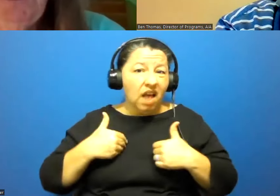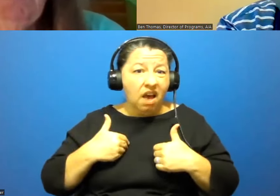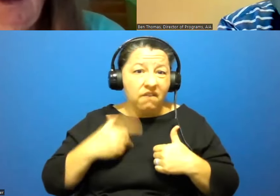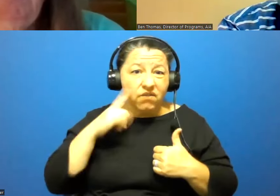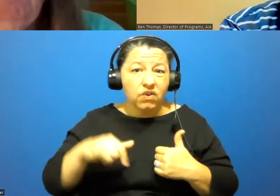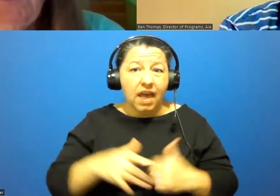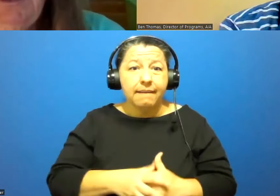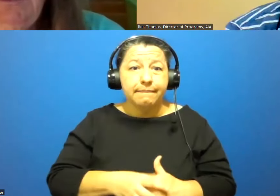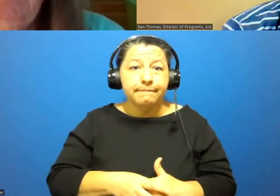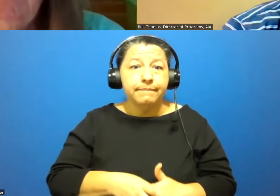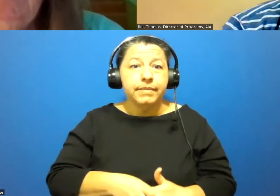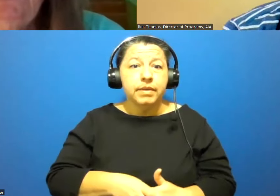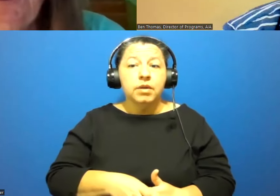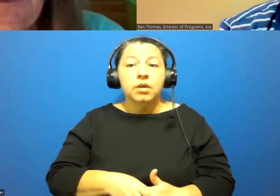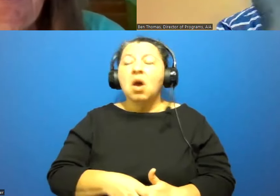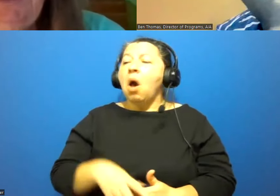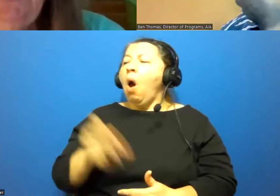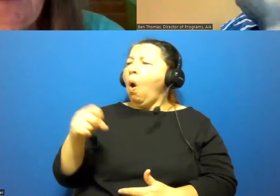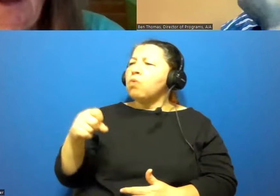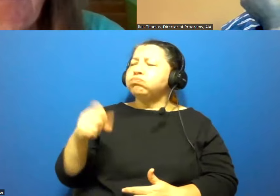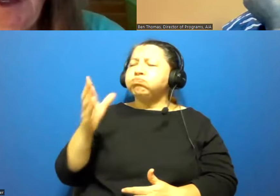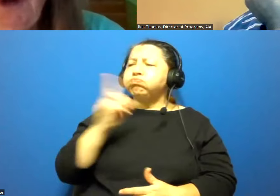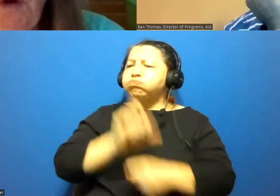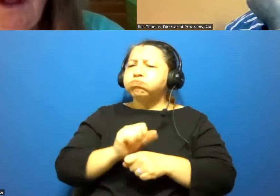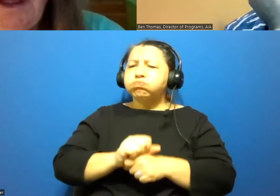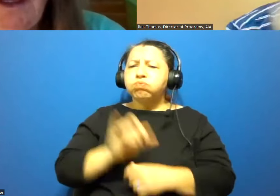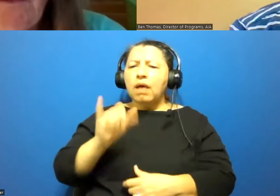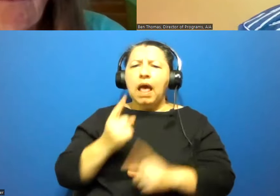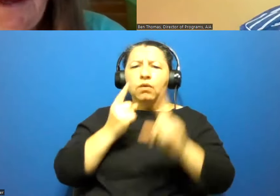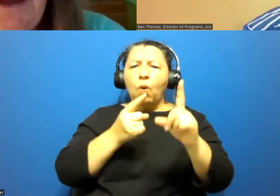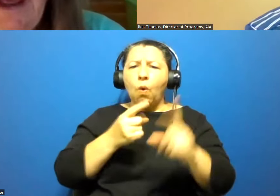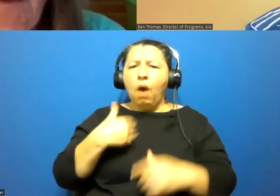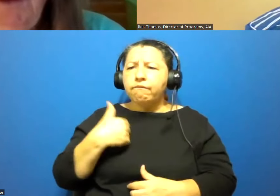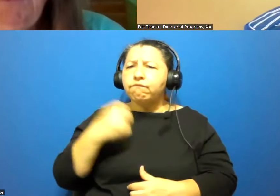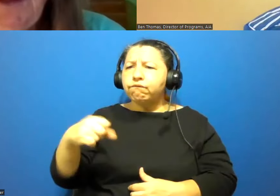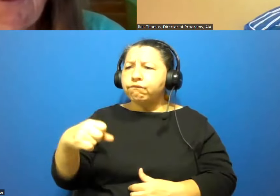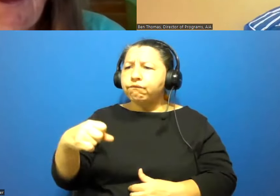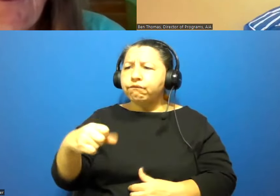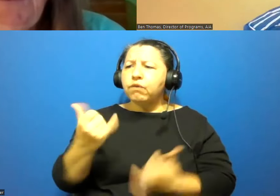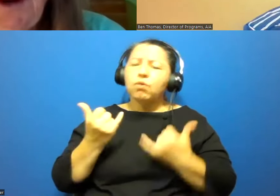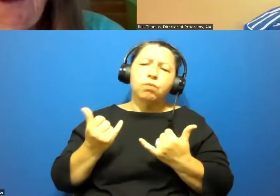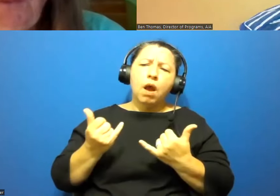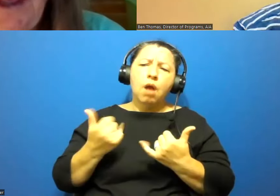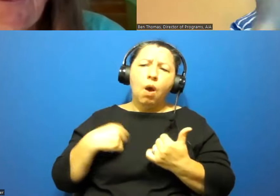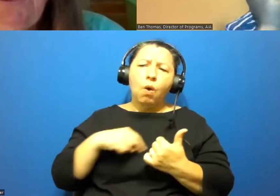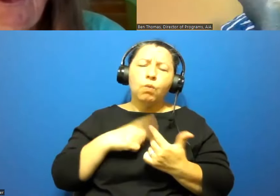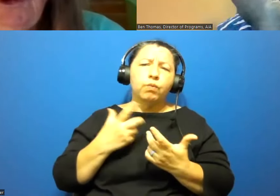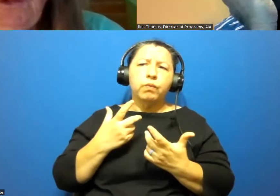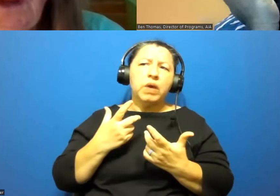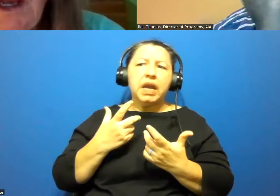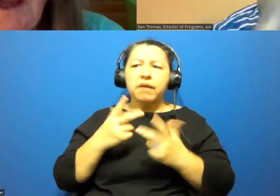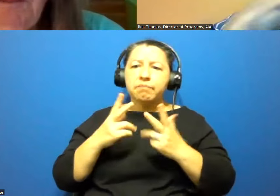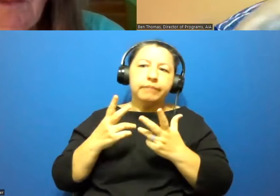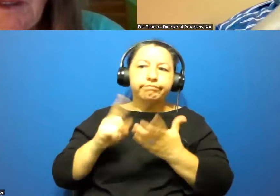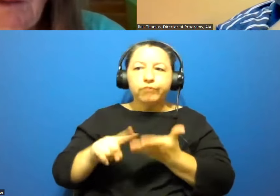Yes, we're going to, certainly that's a goal. Right now, we've looked into various ways